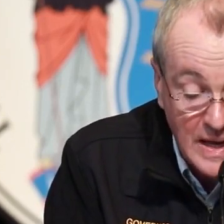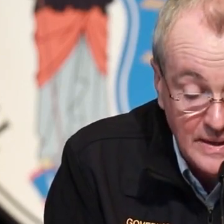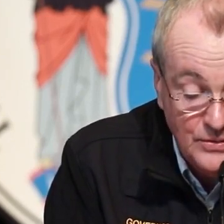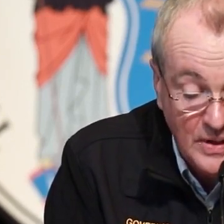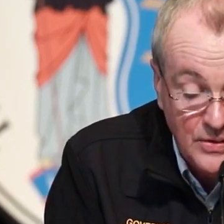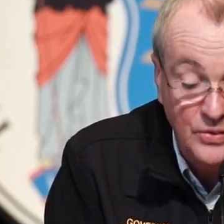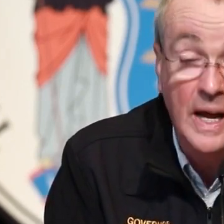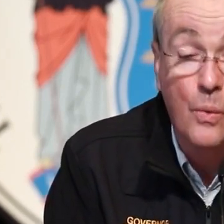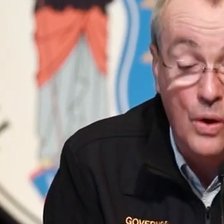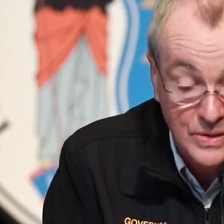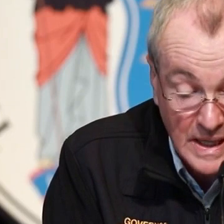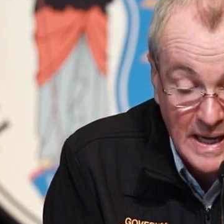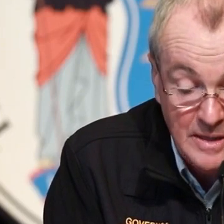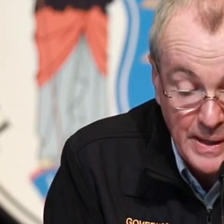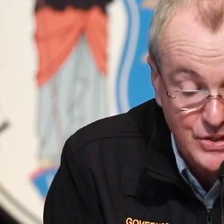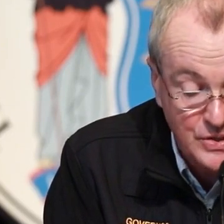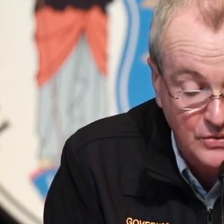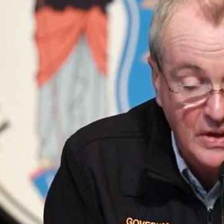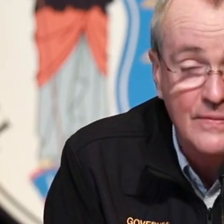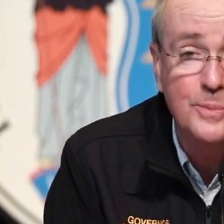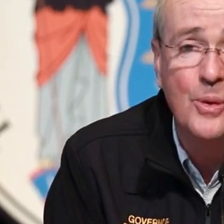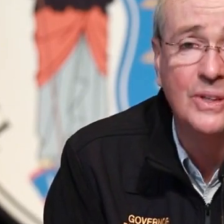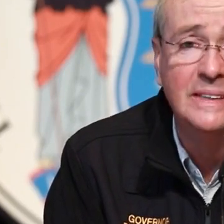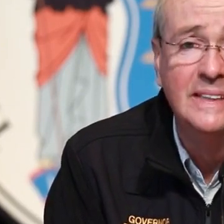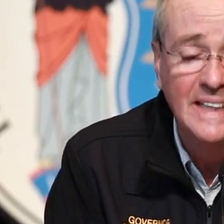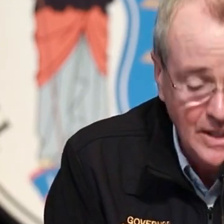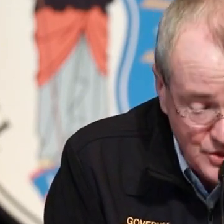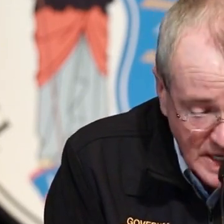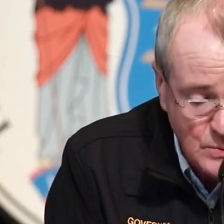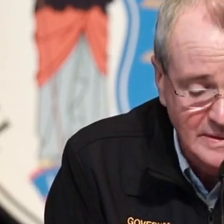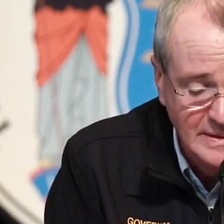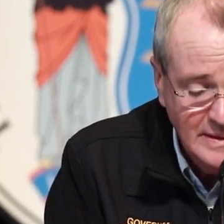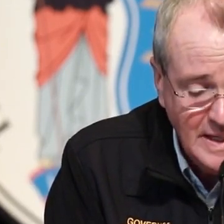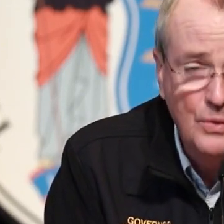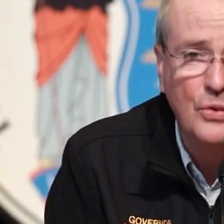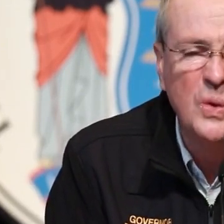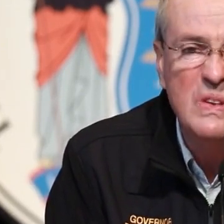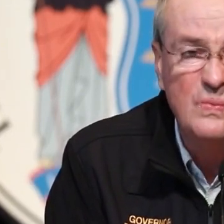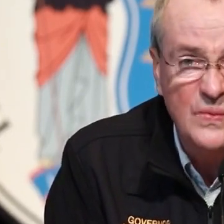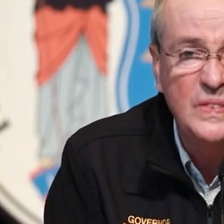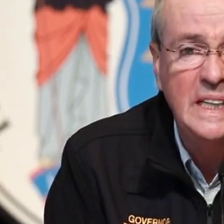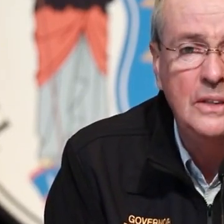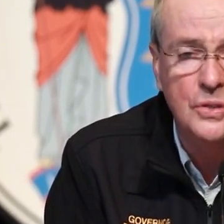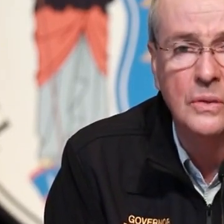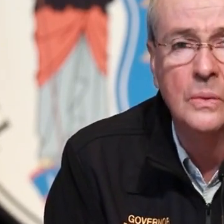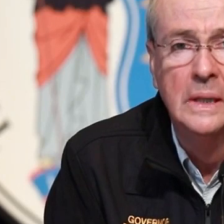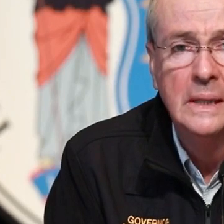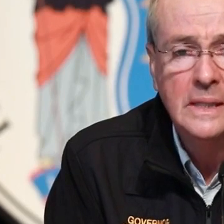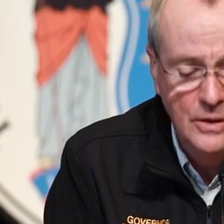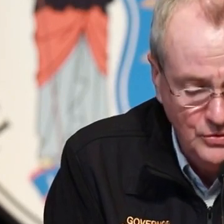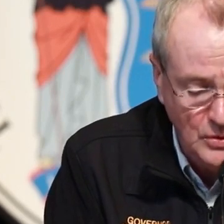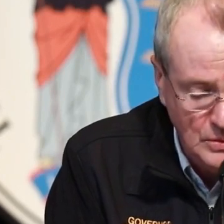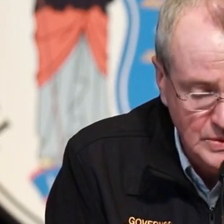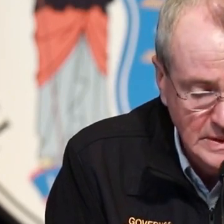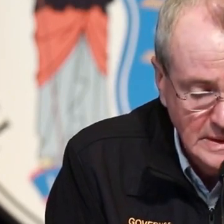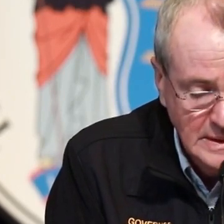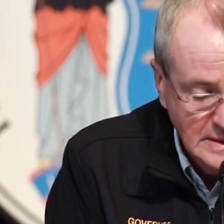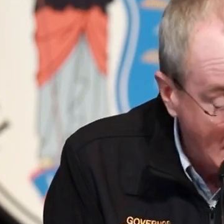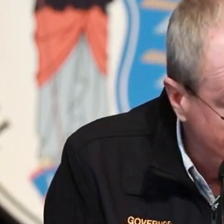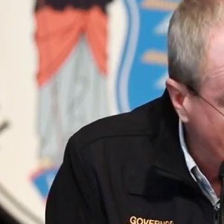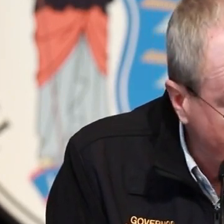his colleagues as, and I quote, kind, patient, soft-spoken, and genuine. He was only 52 years